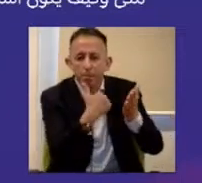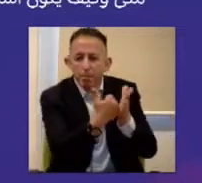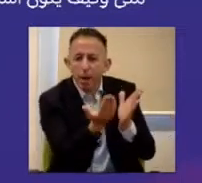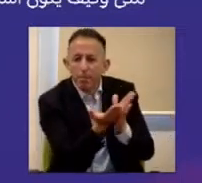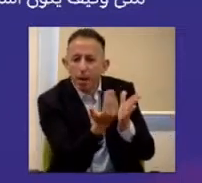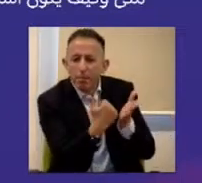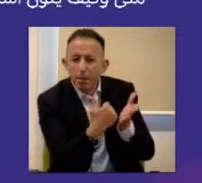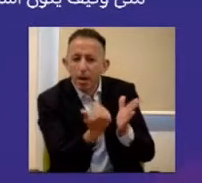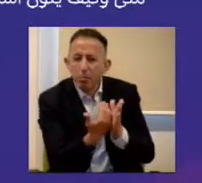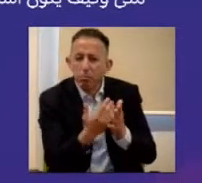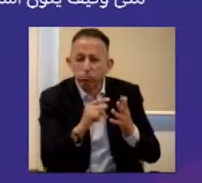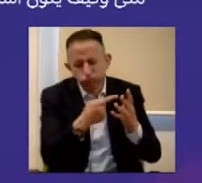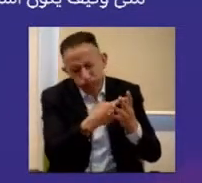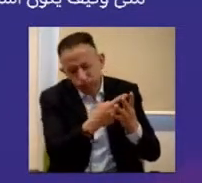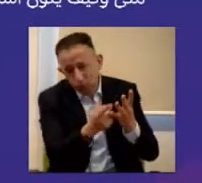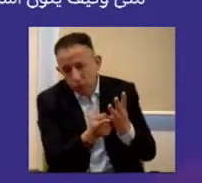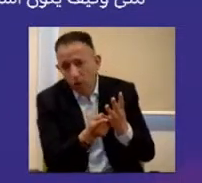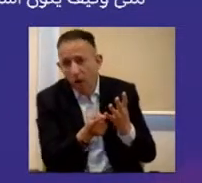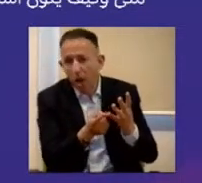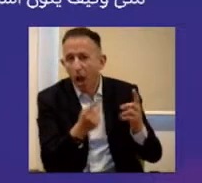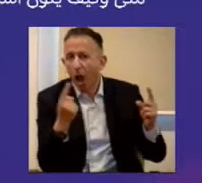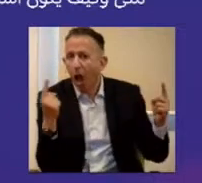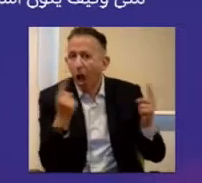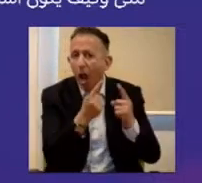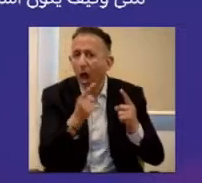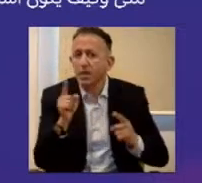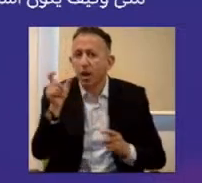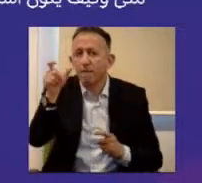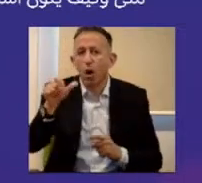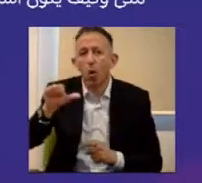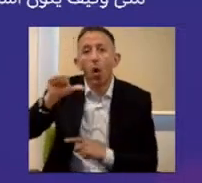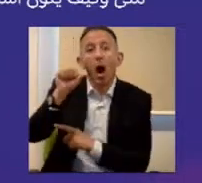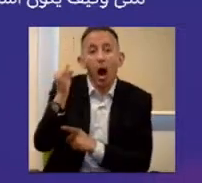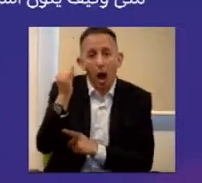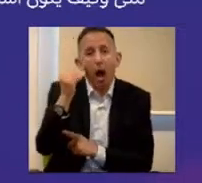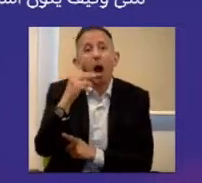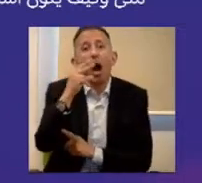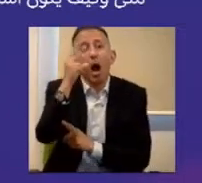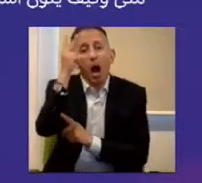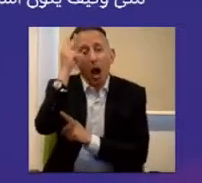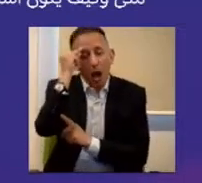and then to give them labels. That was one of the major milestones